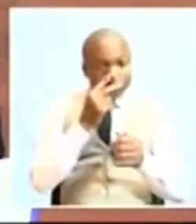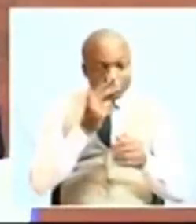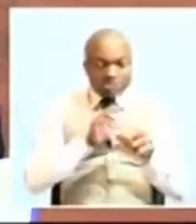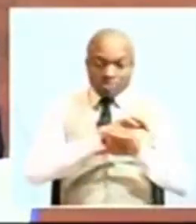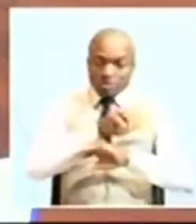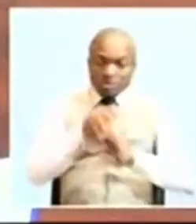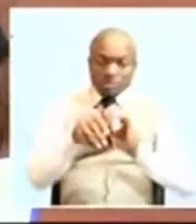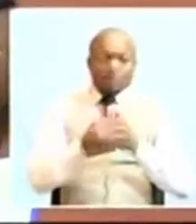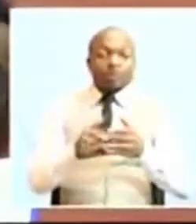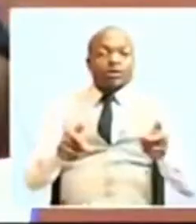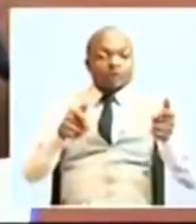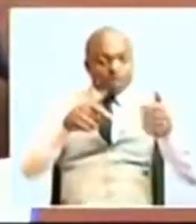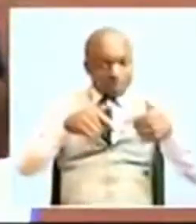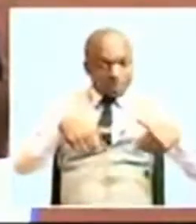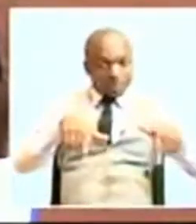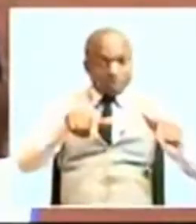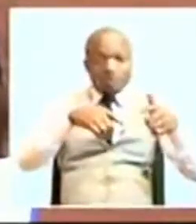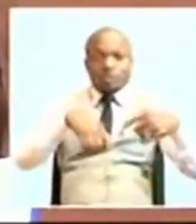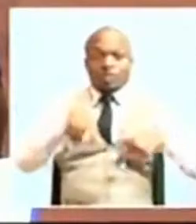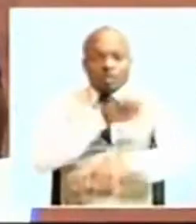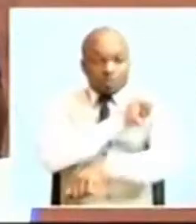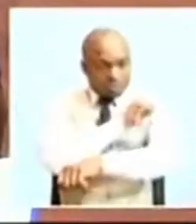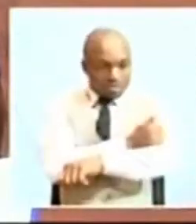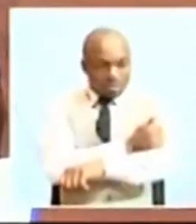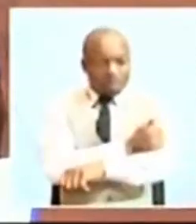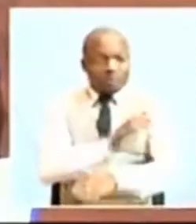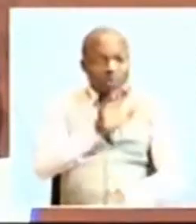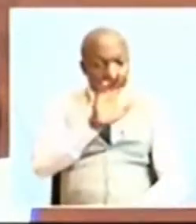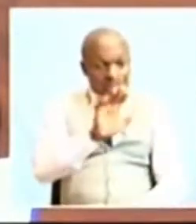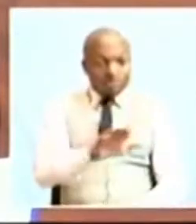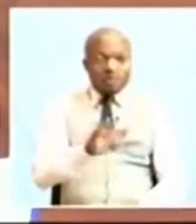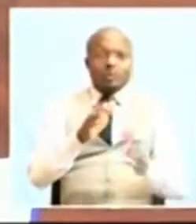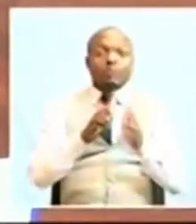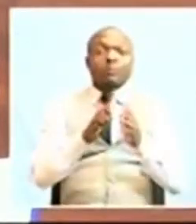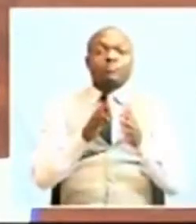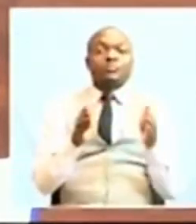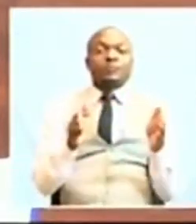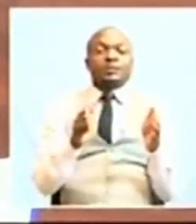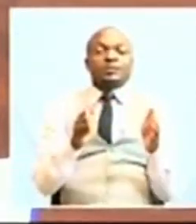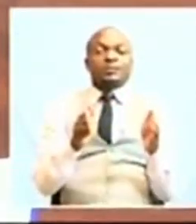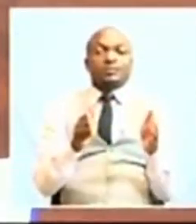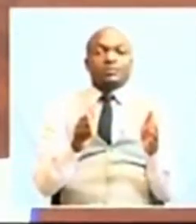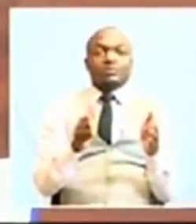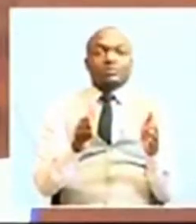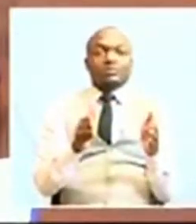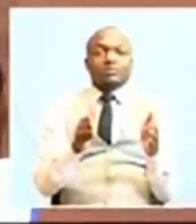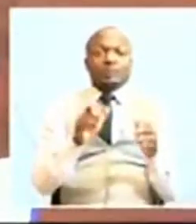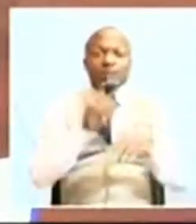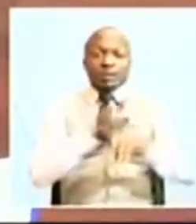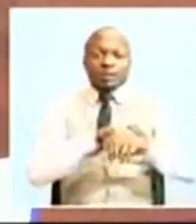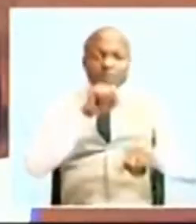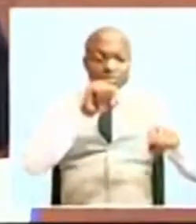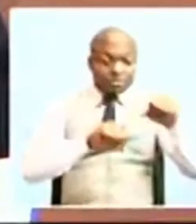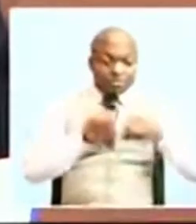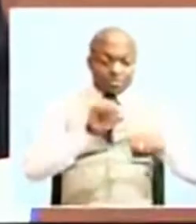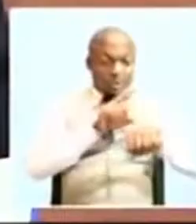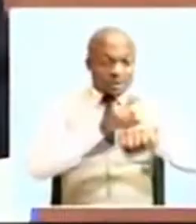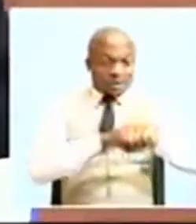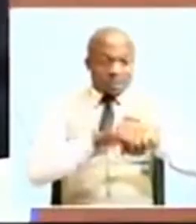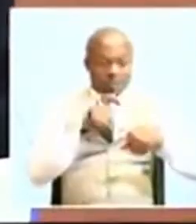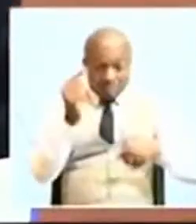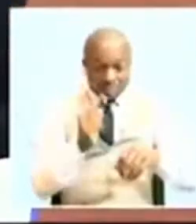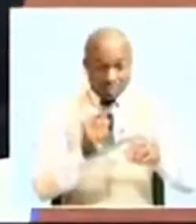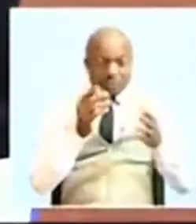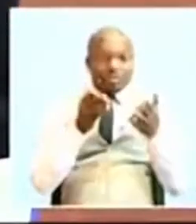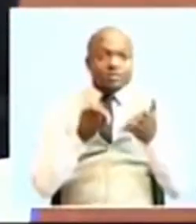authorities. Because, Chair, there is a very big gap from the time of audit and the time that they appear here.